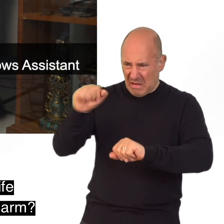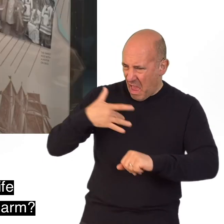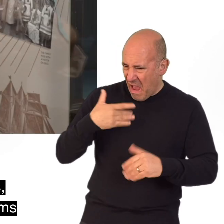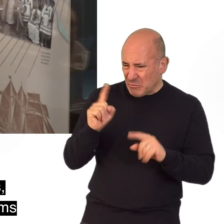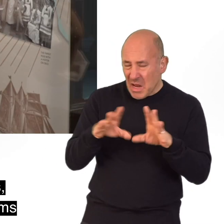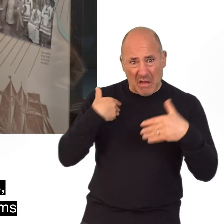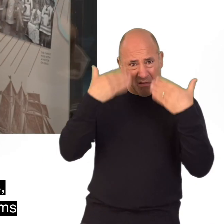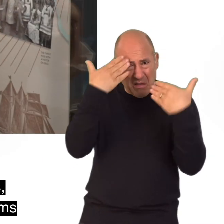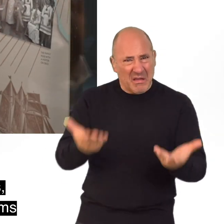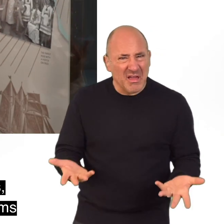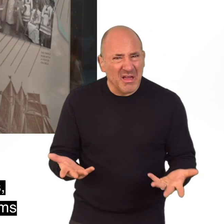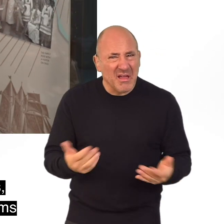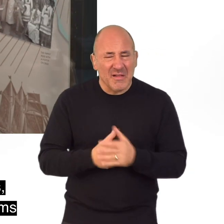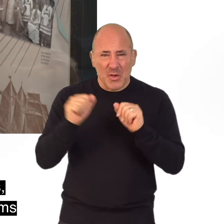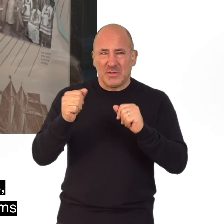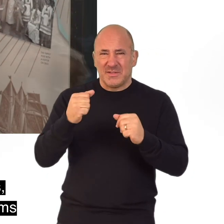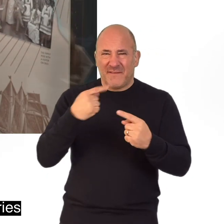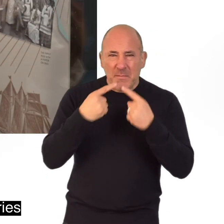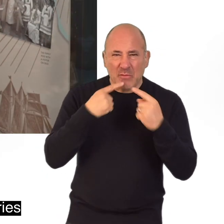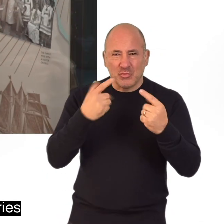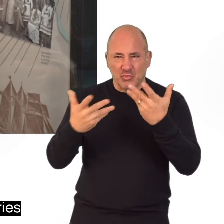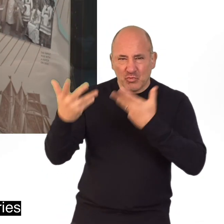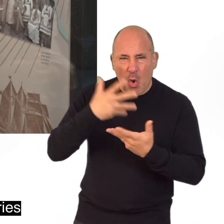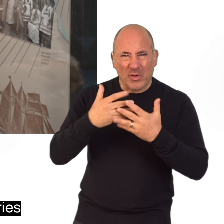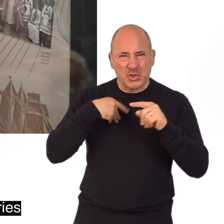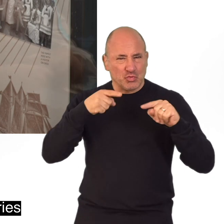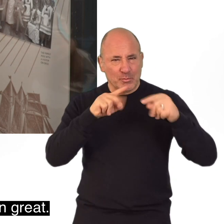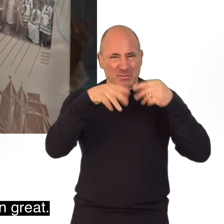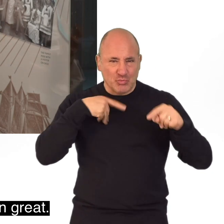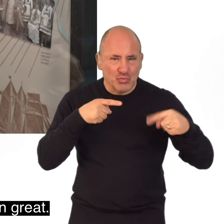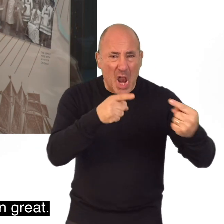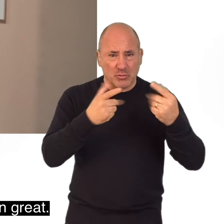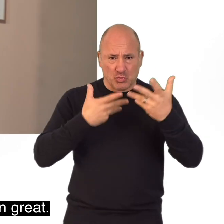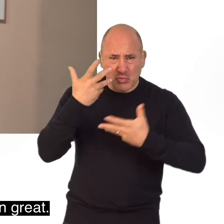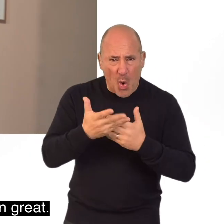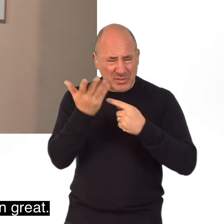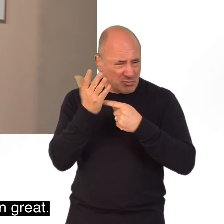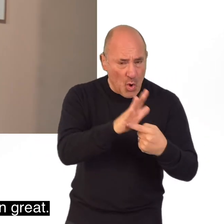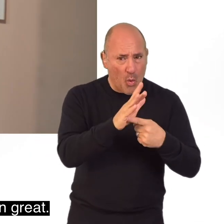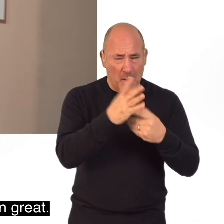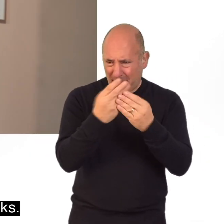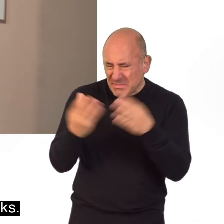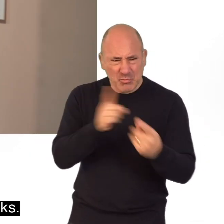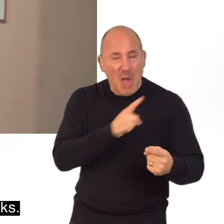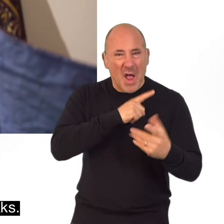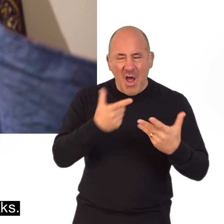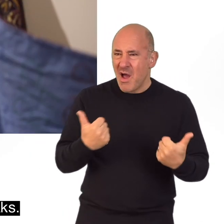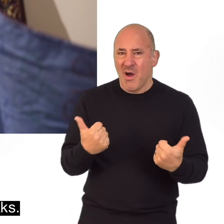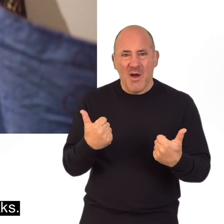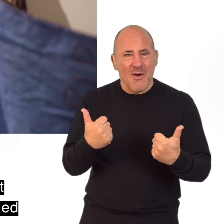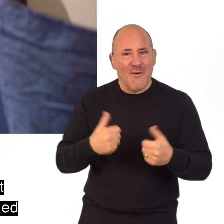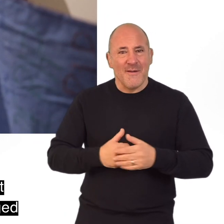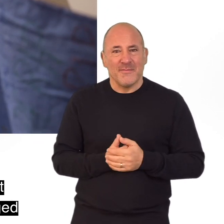arm? Reading those voices, challenging the museums and highlighting the stories and their absences has been great. Leslie